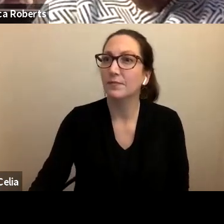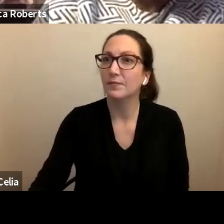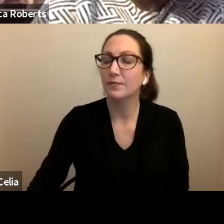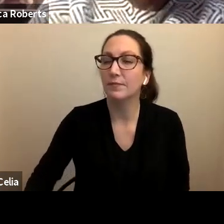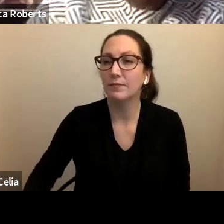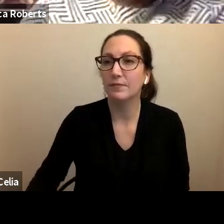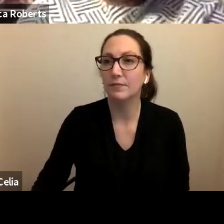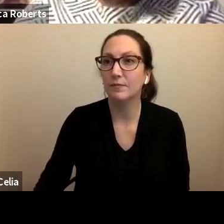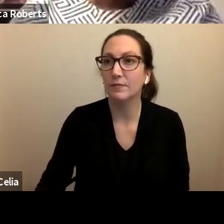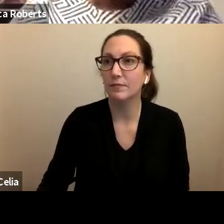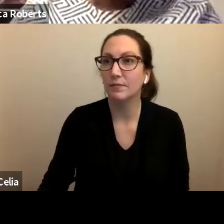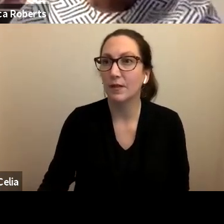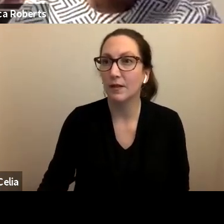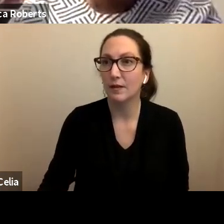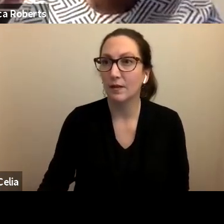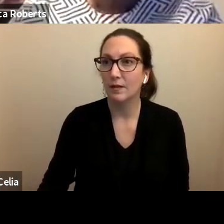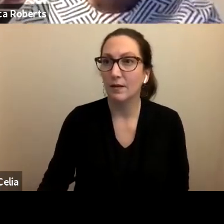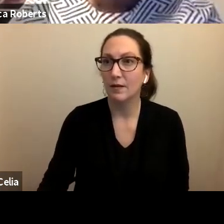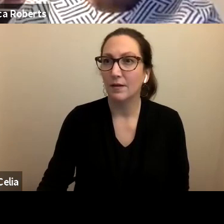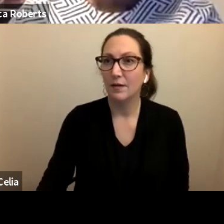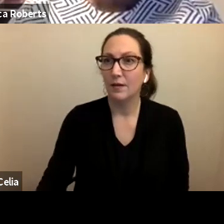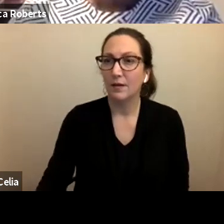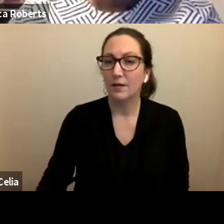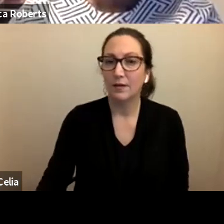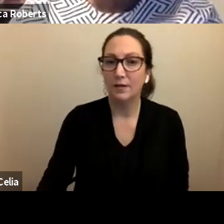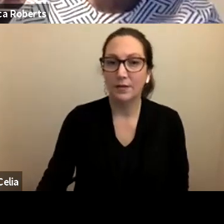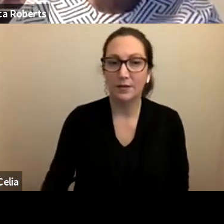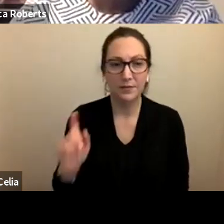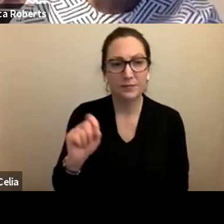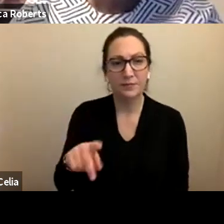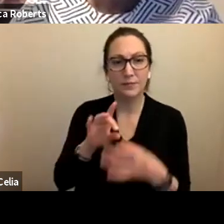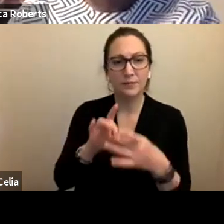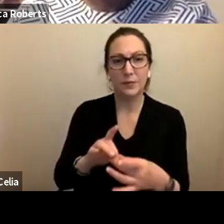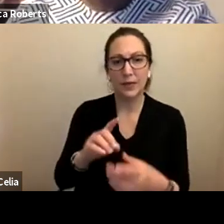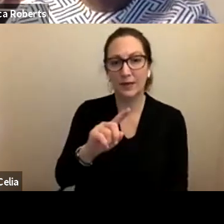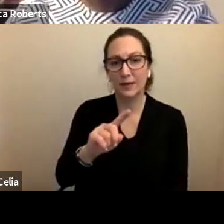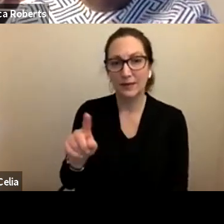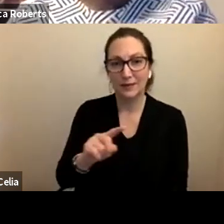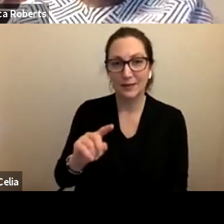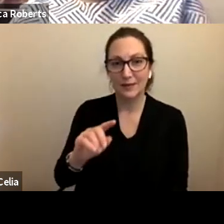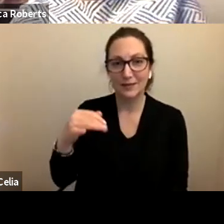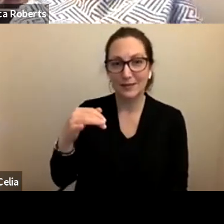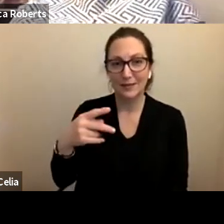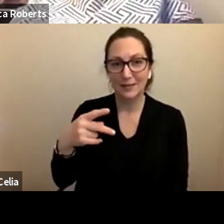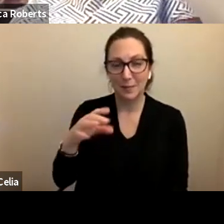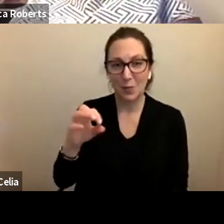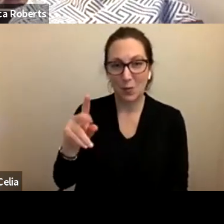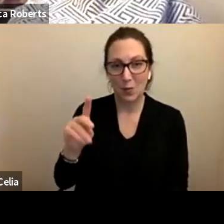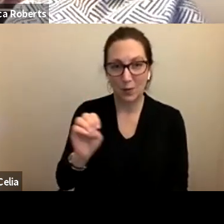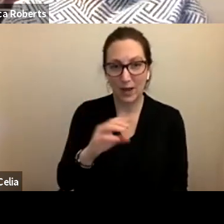Well, I actually do have one question on the zip code and GPA slides, but you don't have to put it back up. It's just